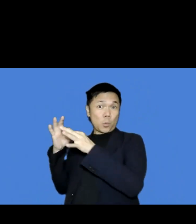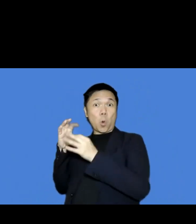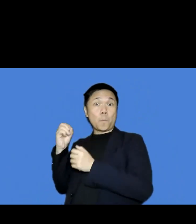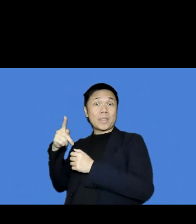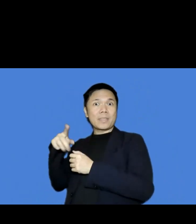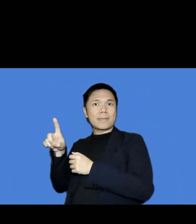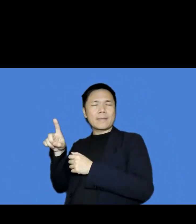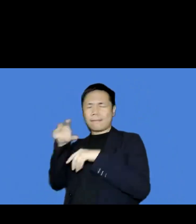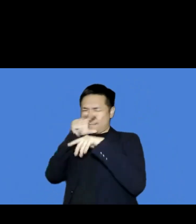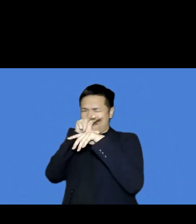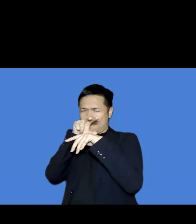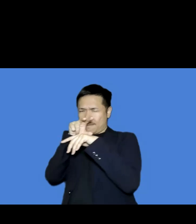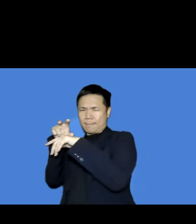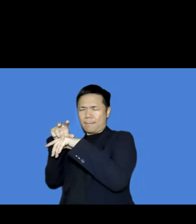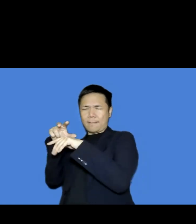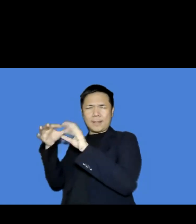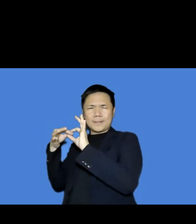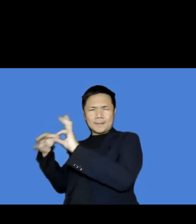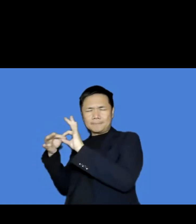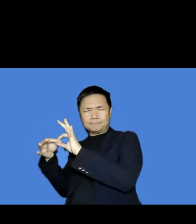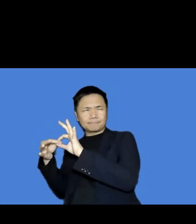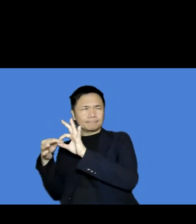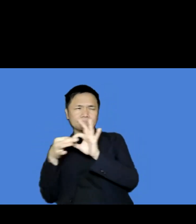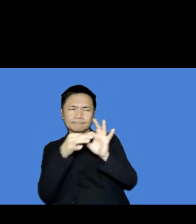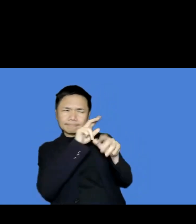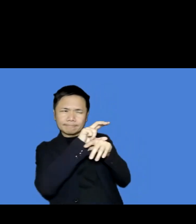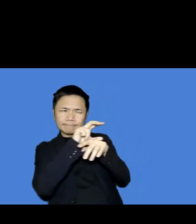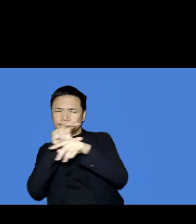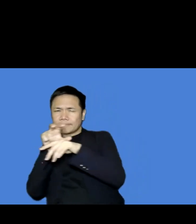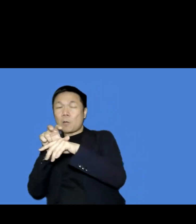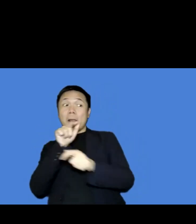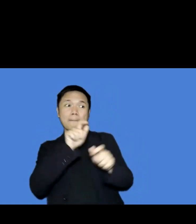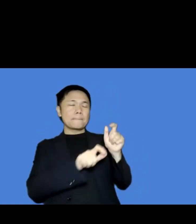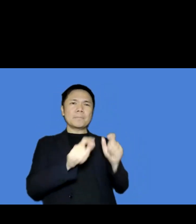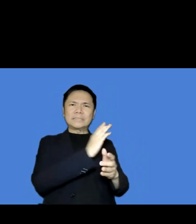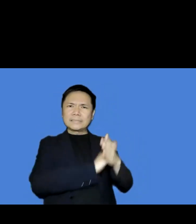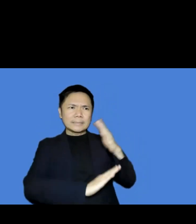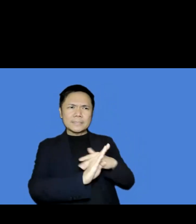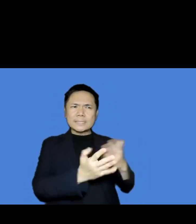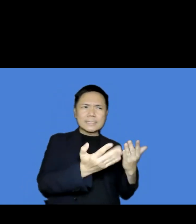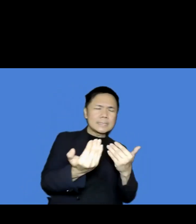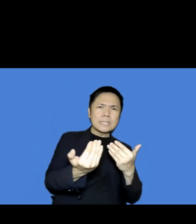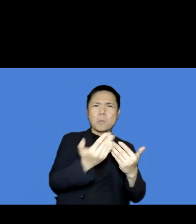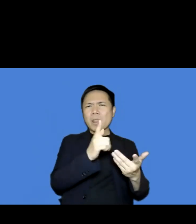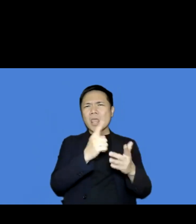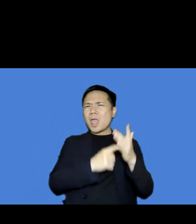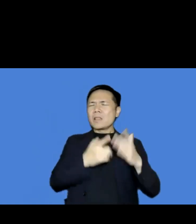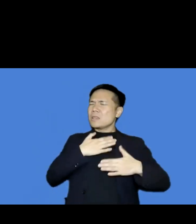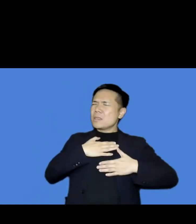to gather support and voice out concerns of people with disabilities around